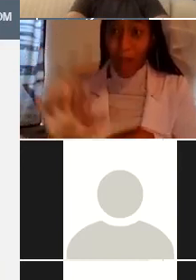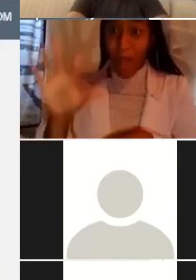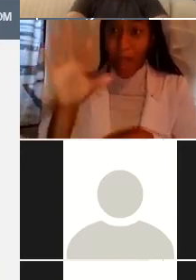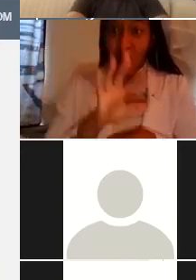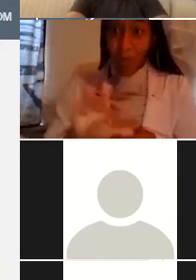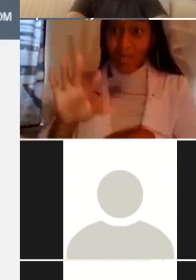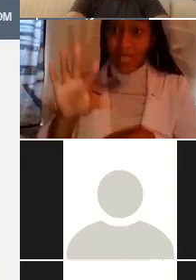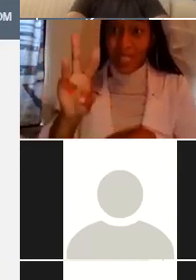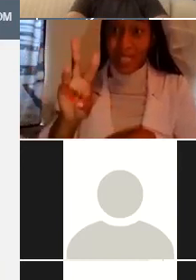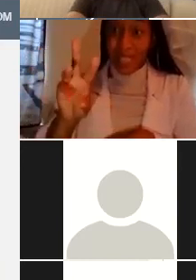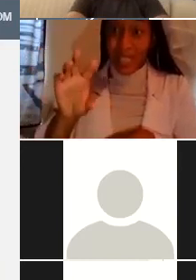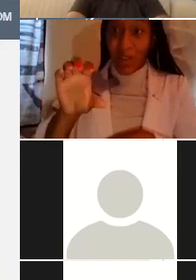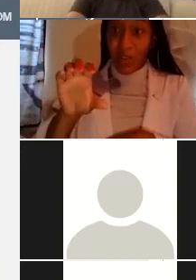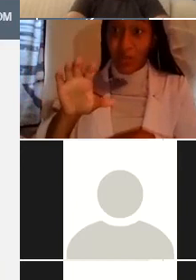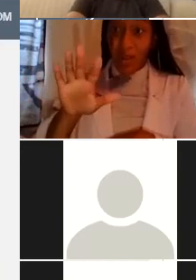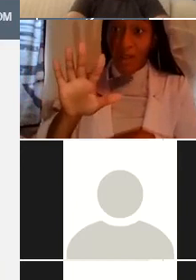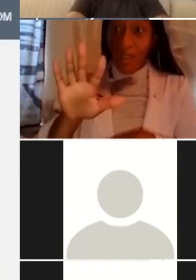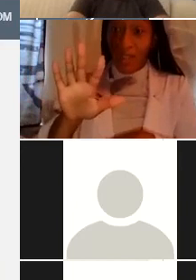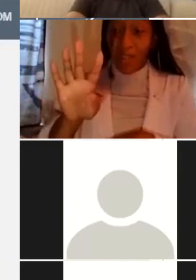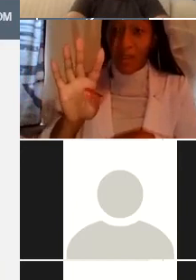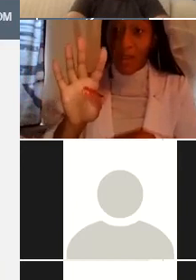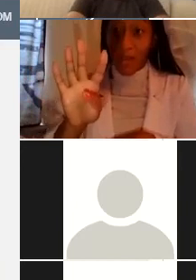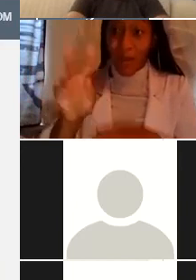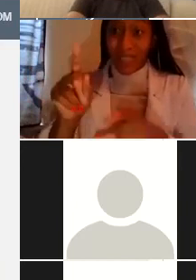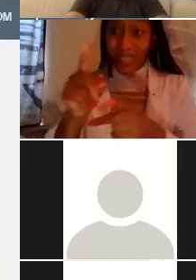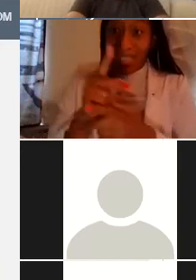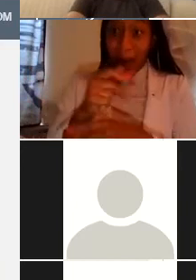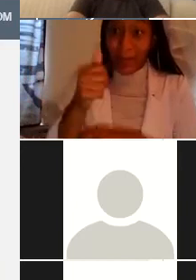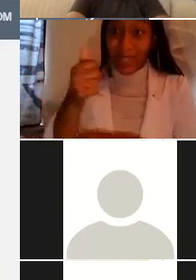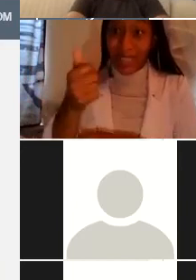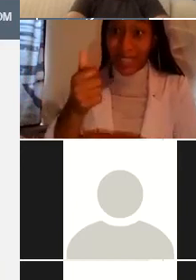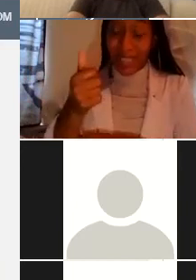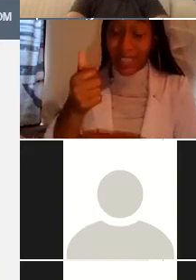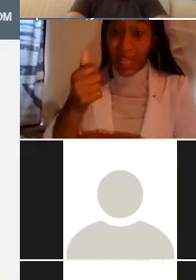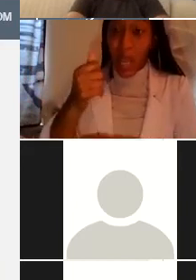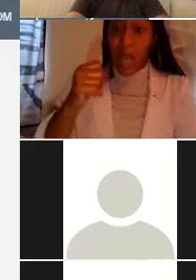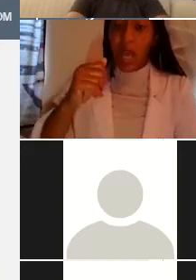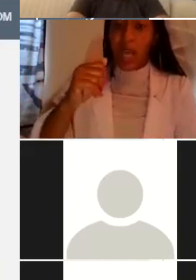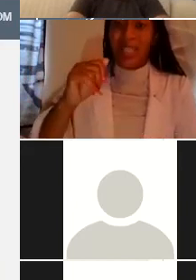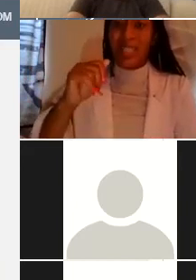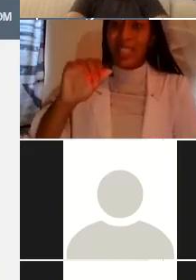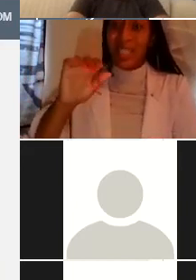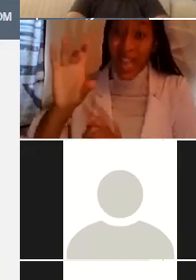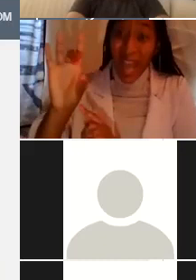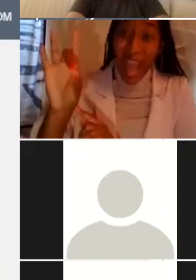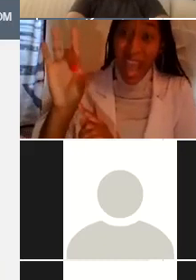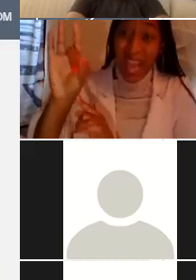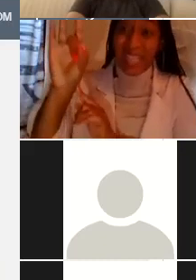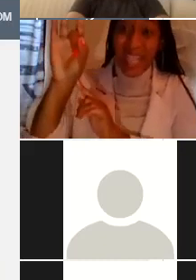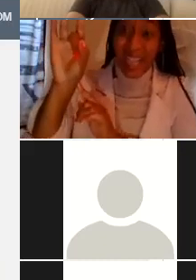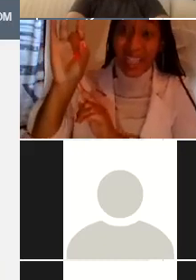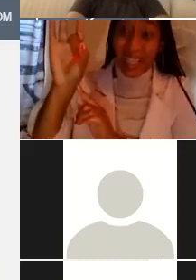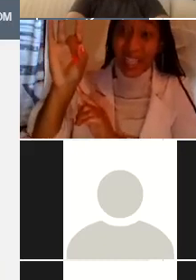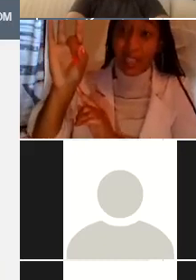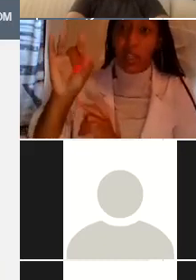as around 654 times 10 to the 18 joules uh, you know, which is